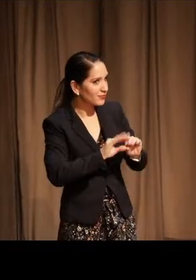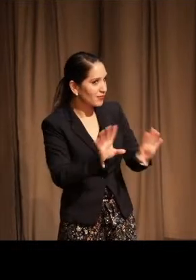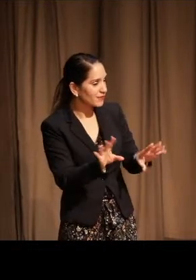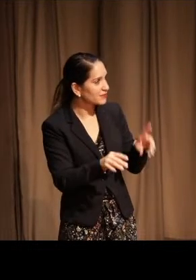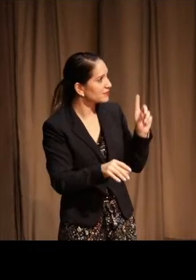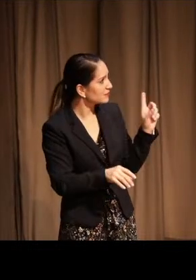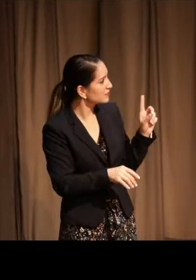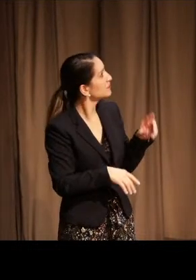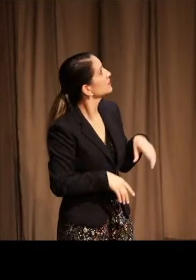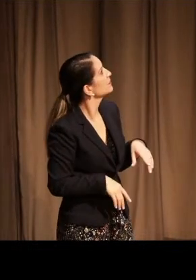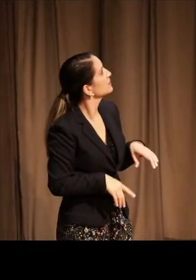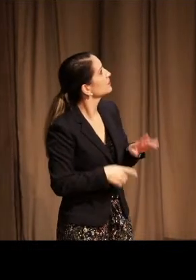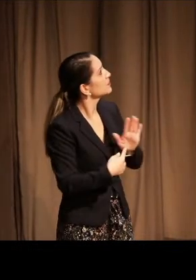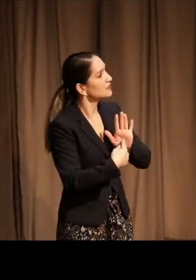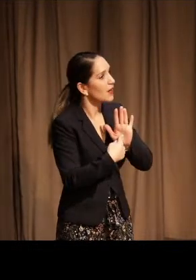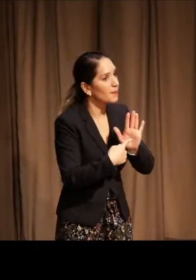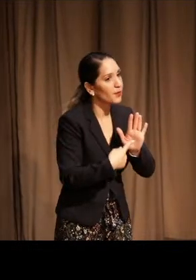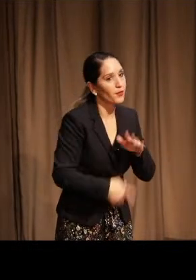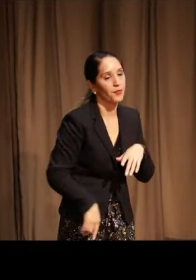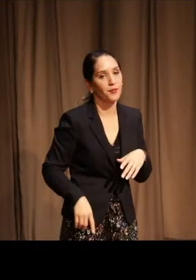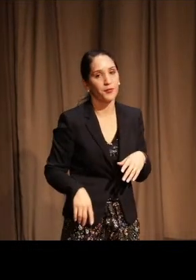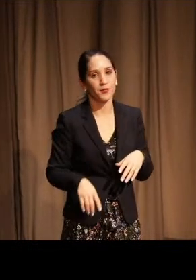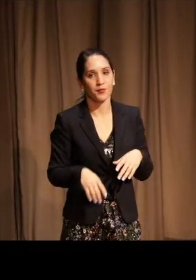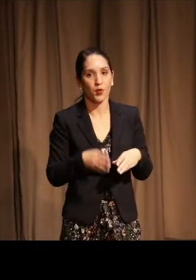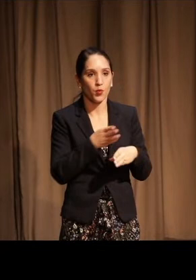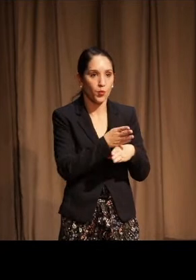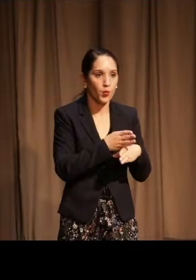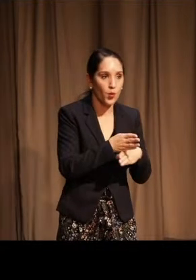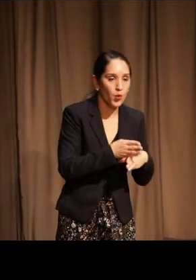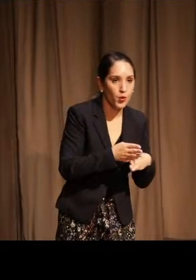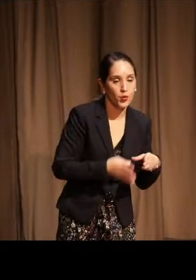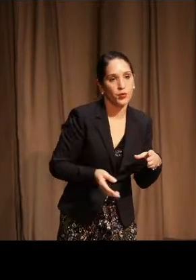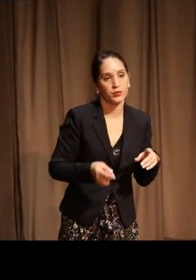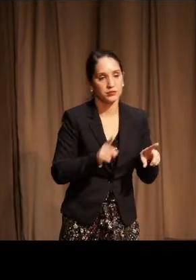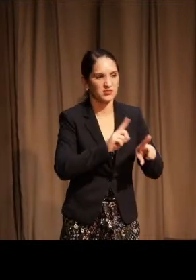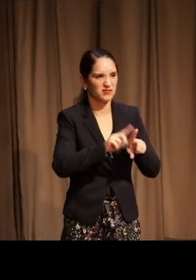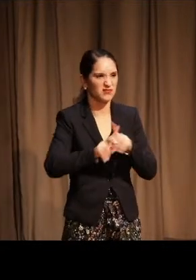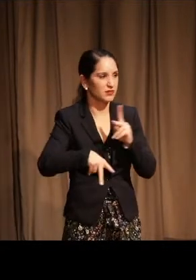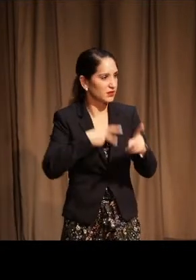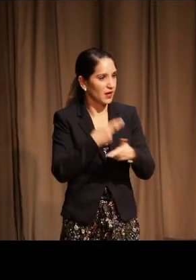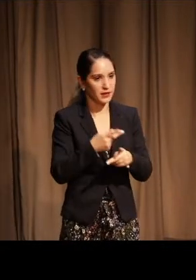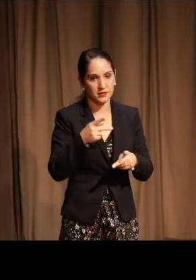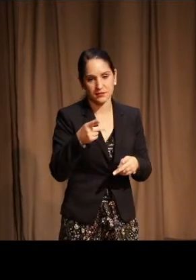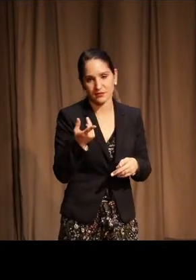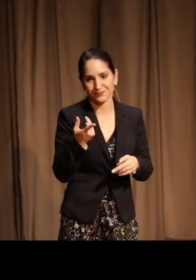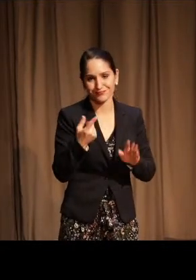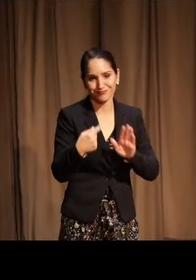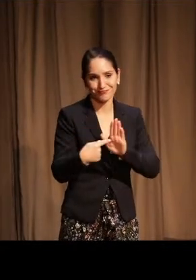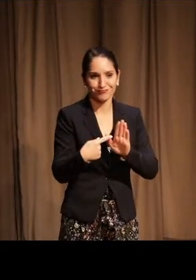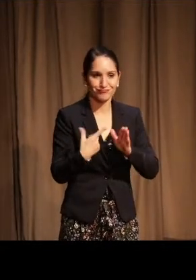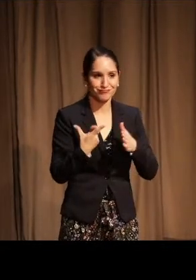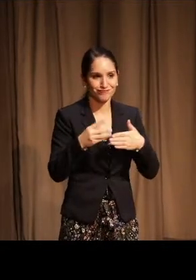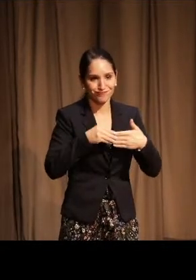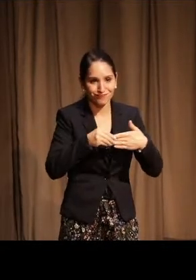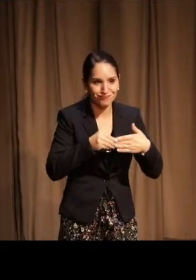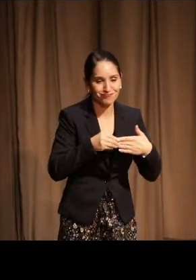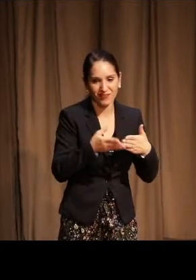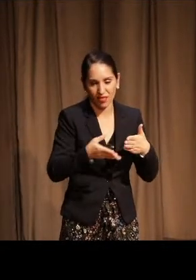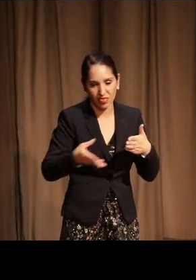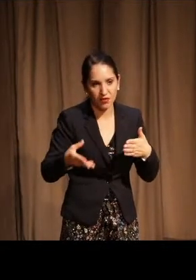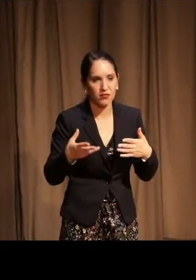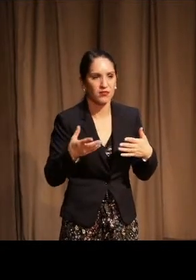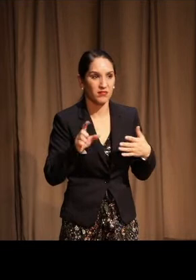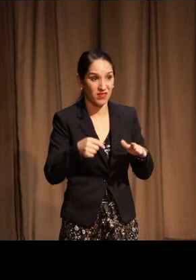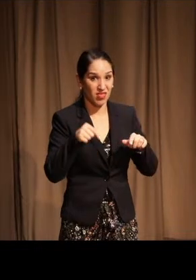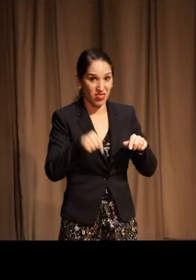Working on wood, working on these dividers that you've done. But now in this exhibition, you have